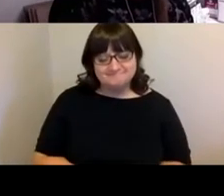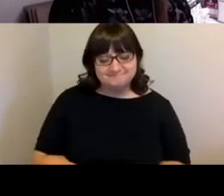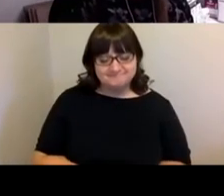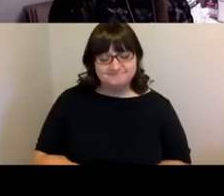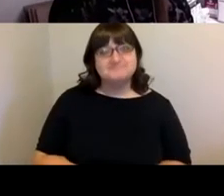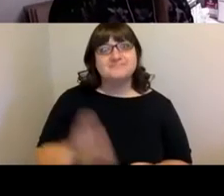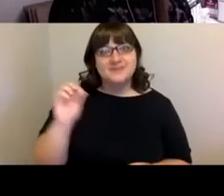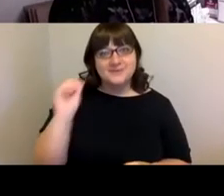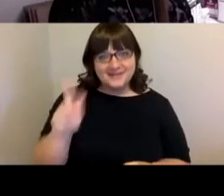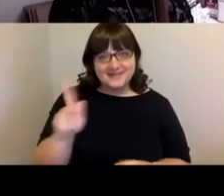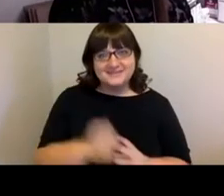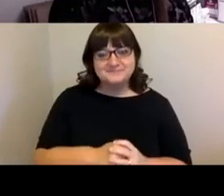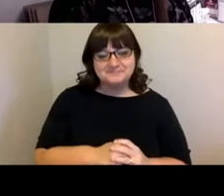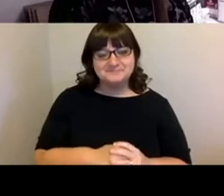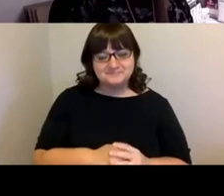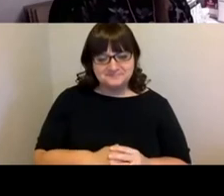Okay,